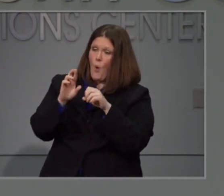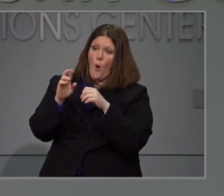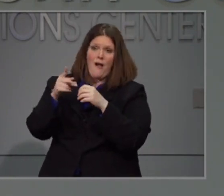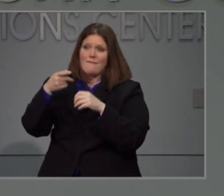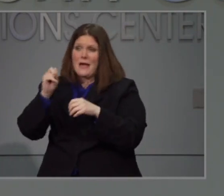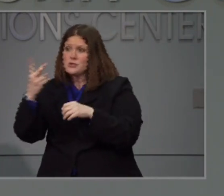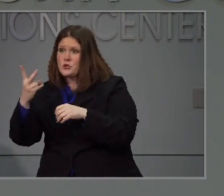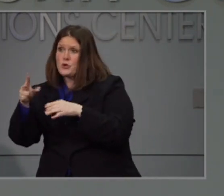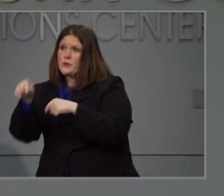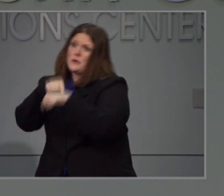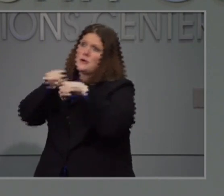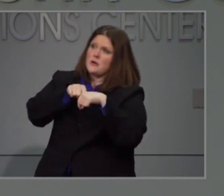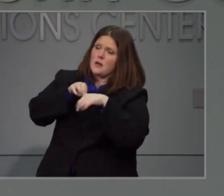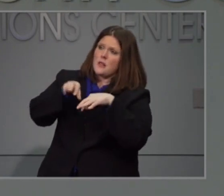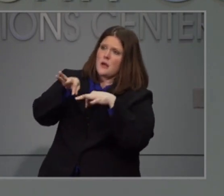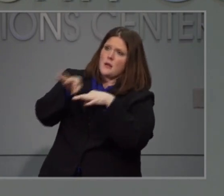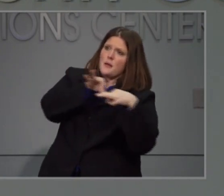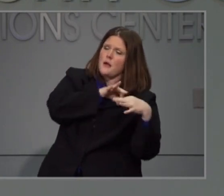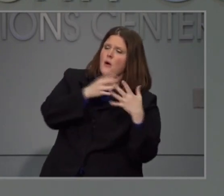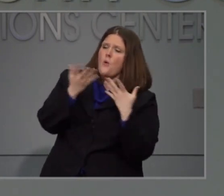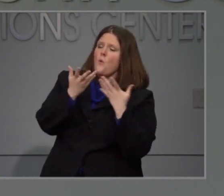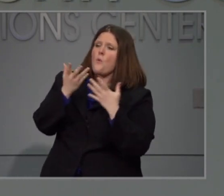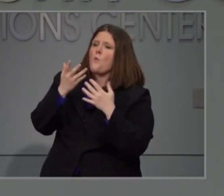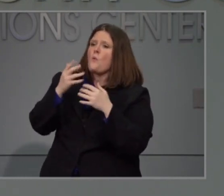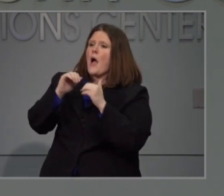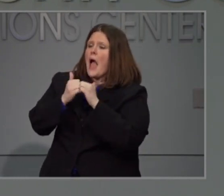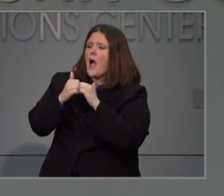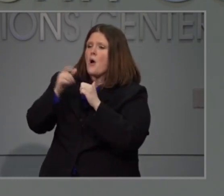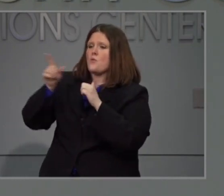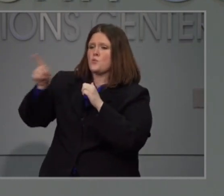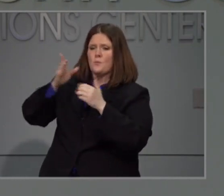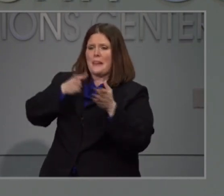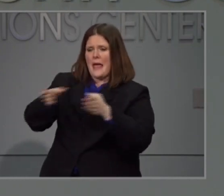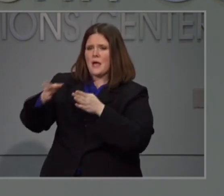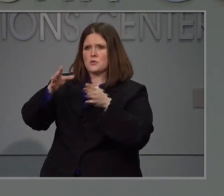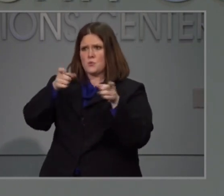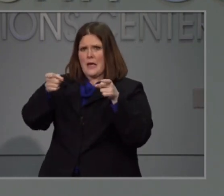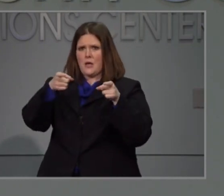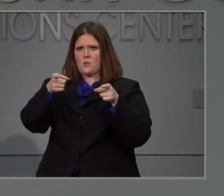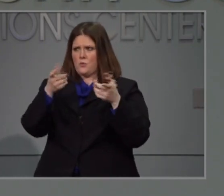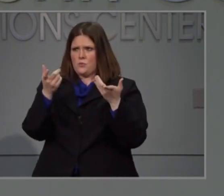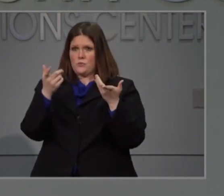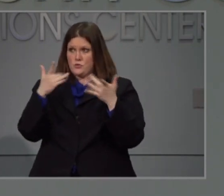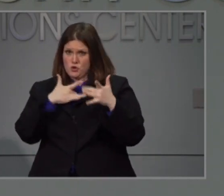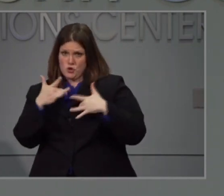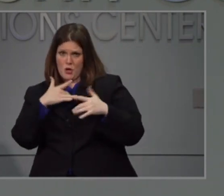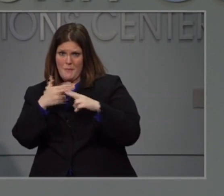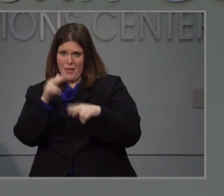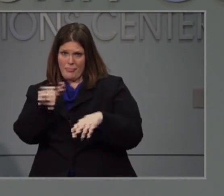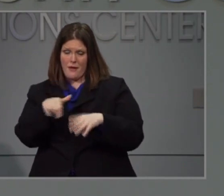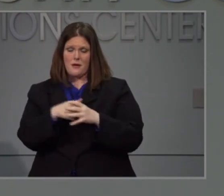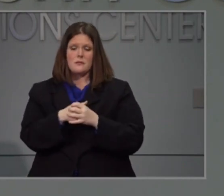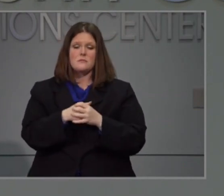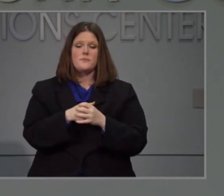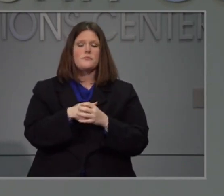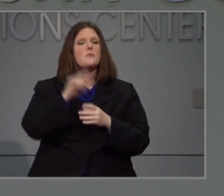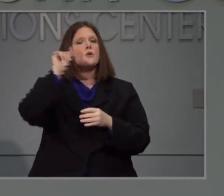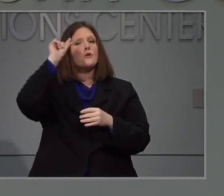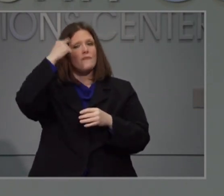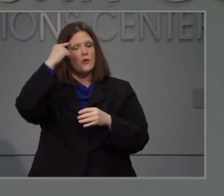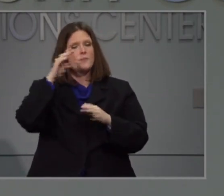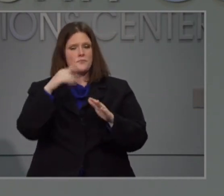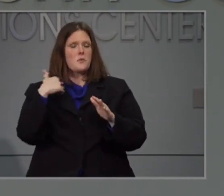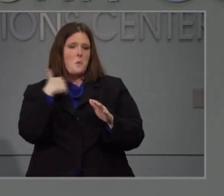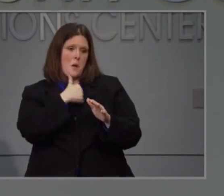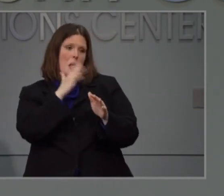tighter restrictions? And how big of a concern is that? We would be guided by what the numbers told us.